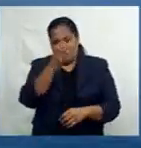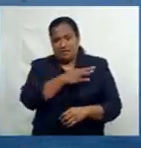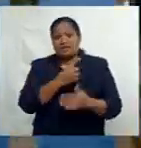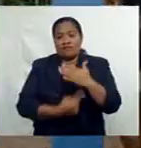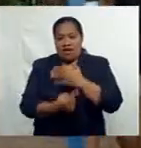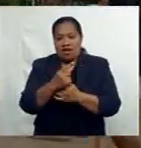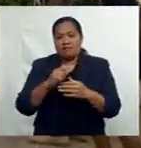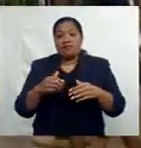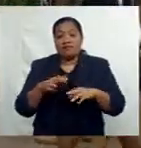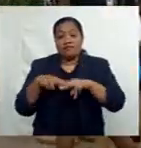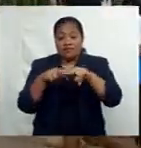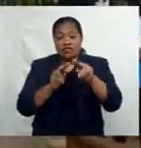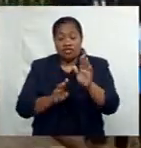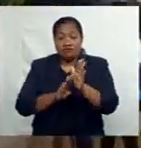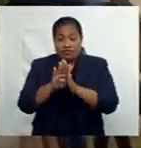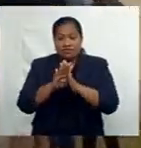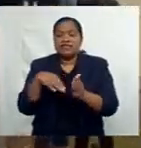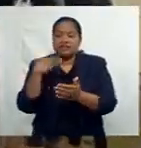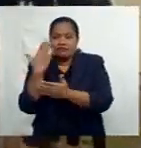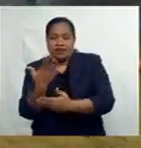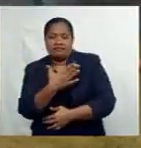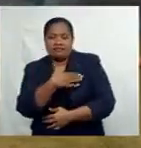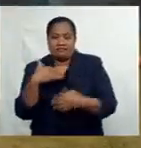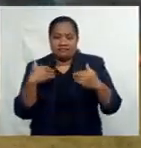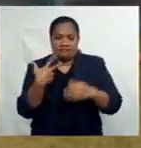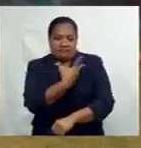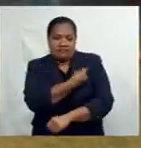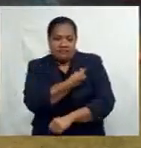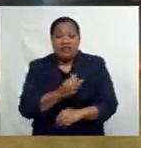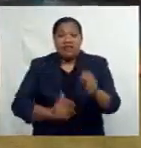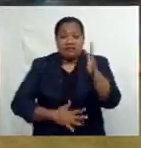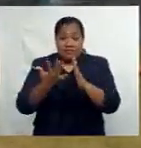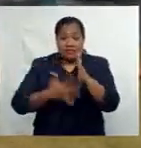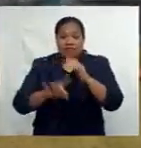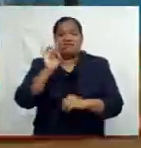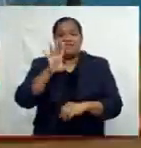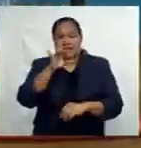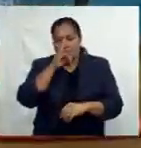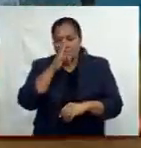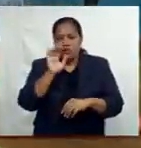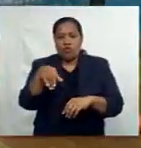vaccination. And house fire leaves 10 homeless.